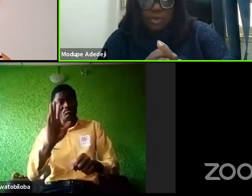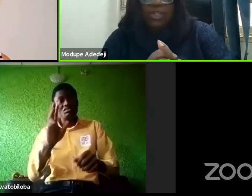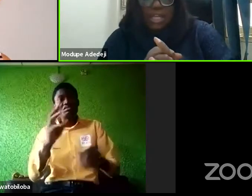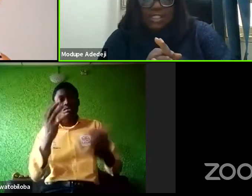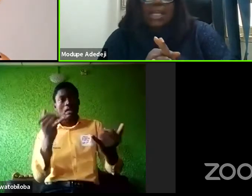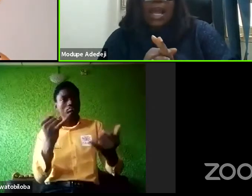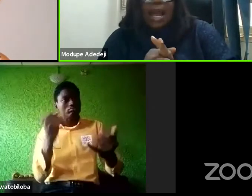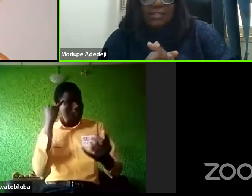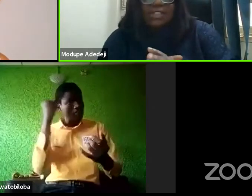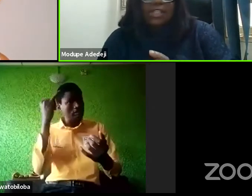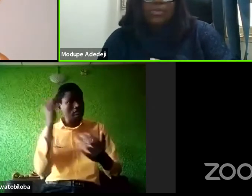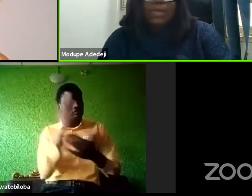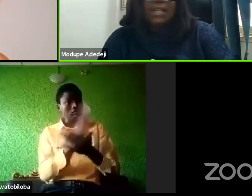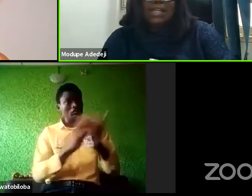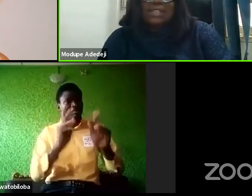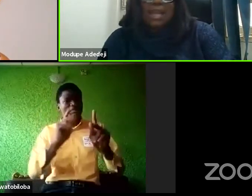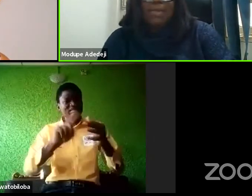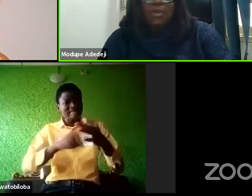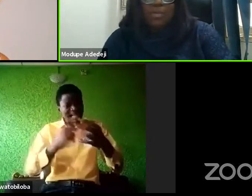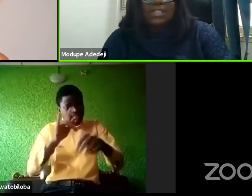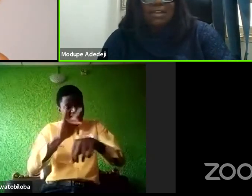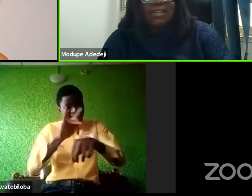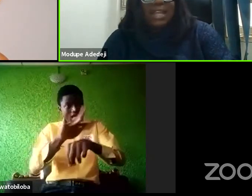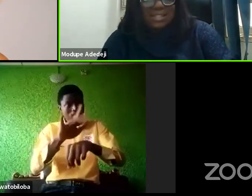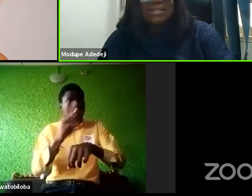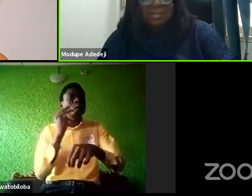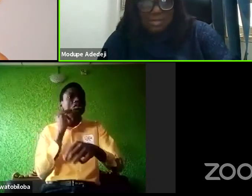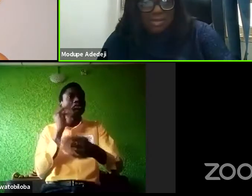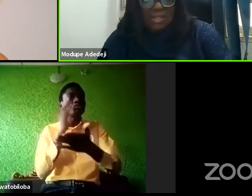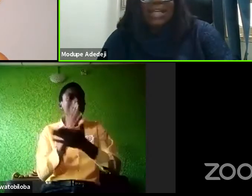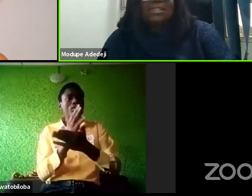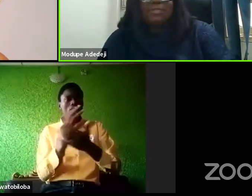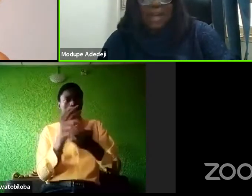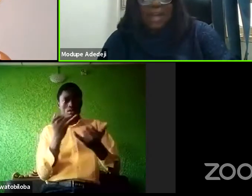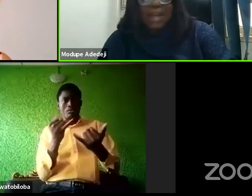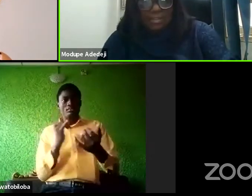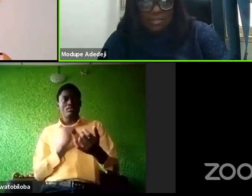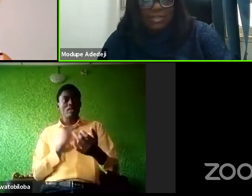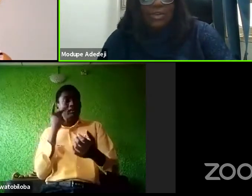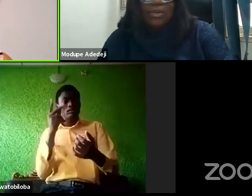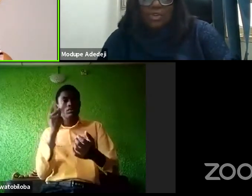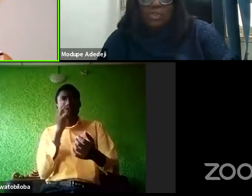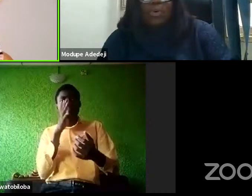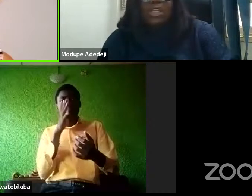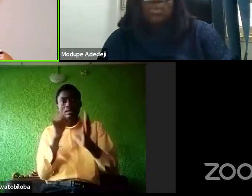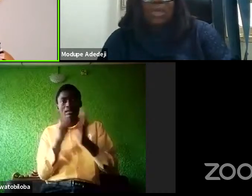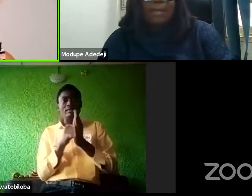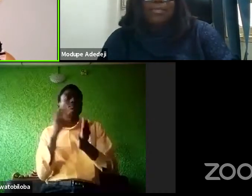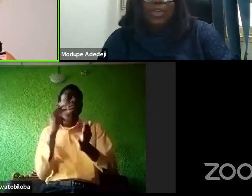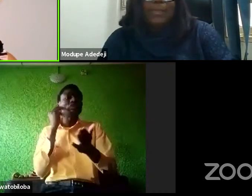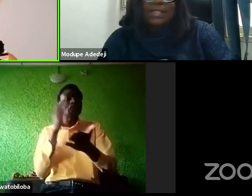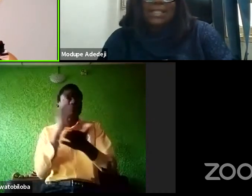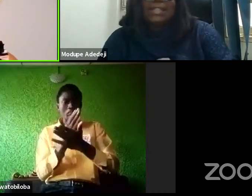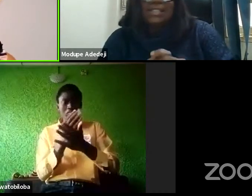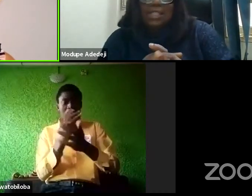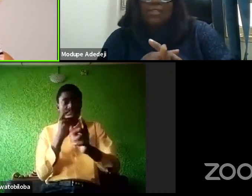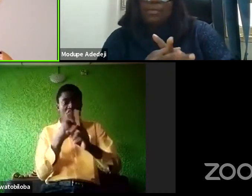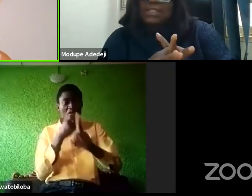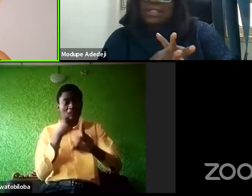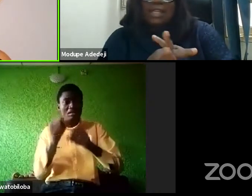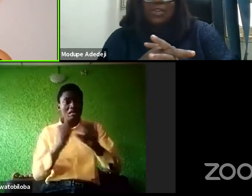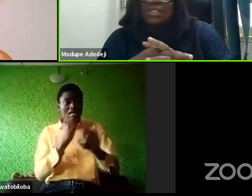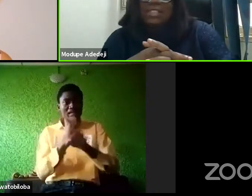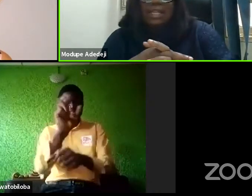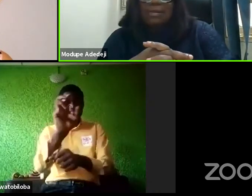seen women that started menopause at 30, 35. So it can be pathetic